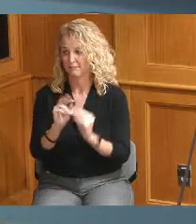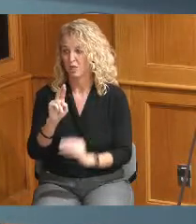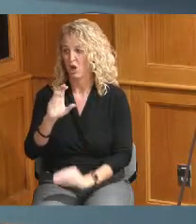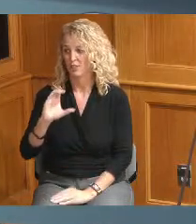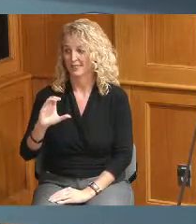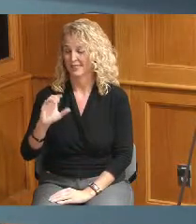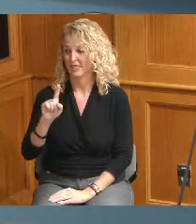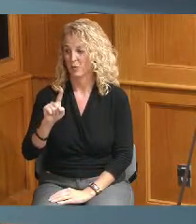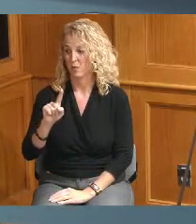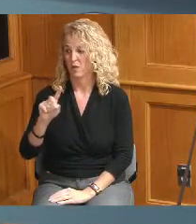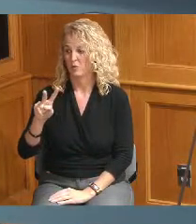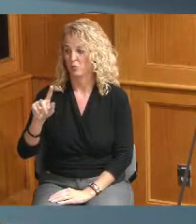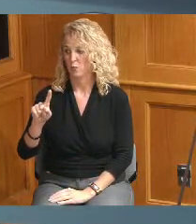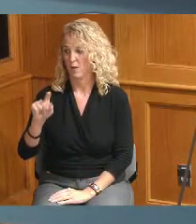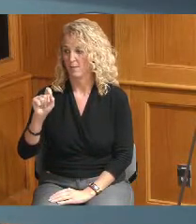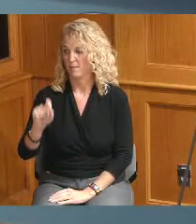RC